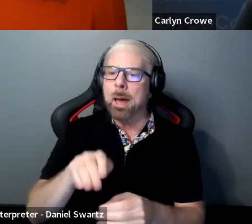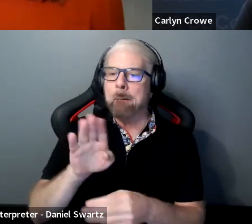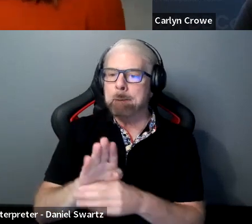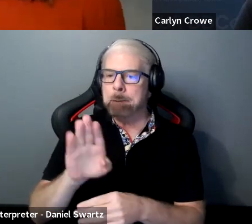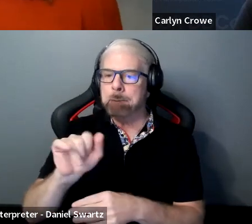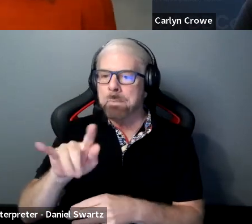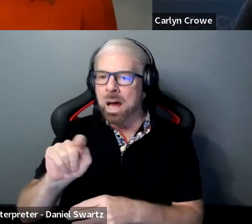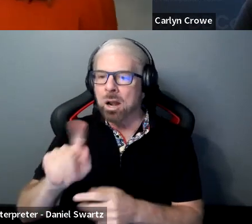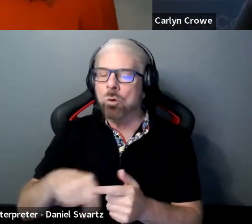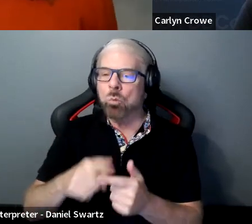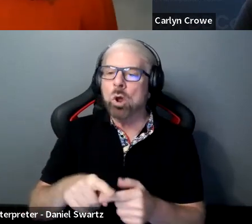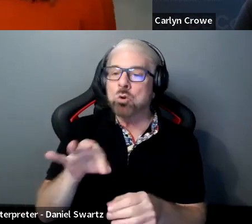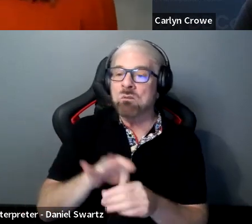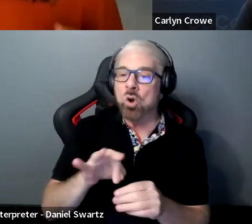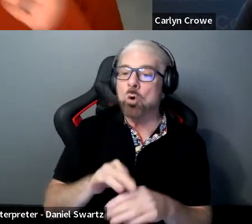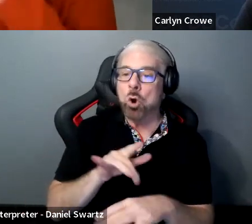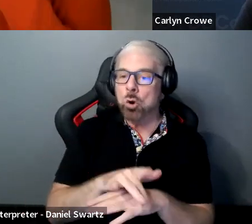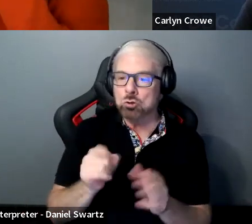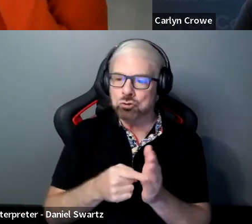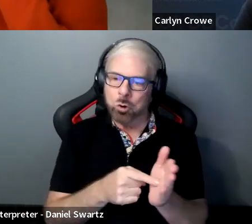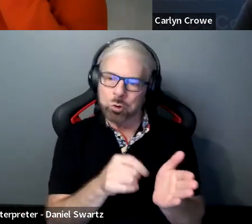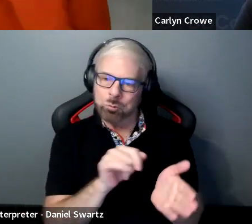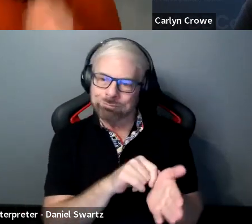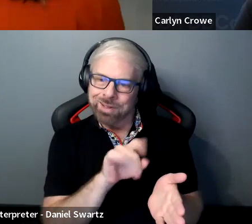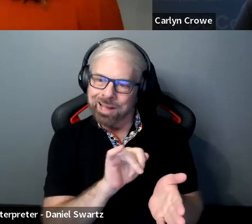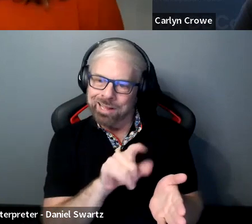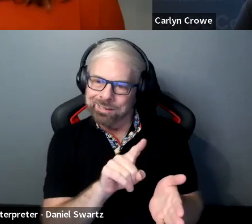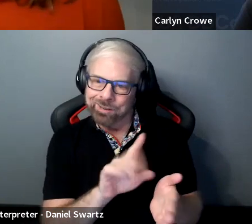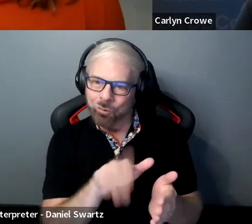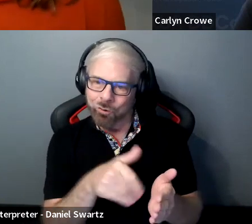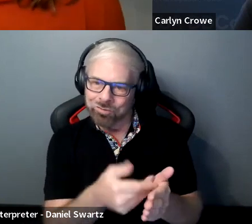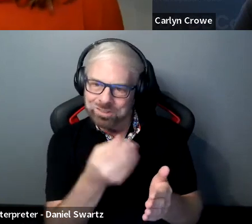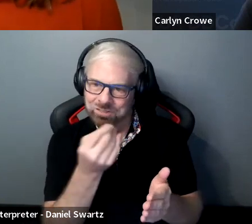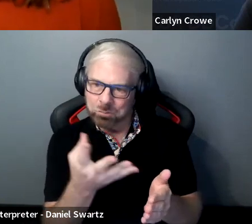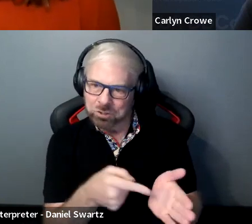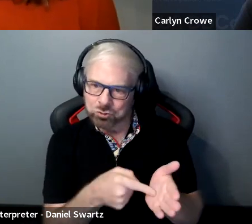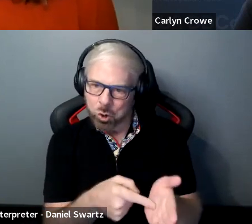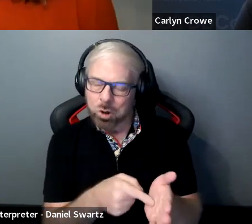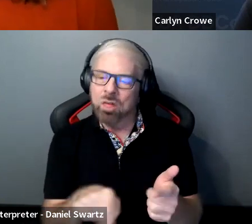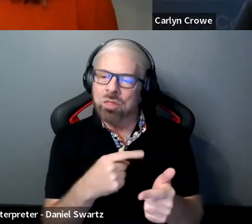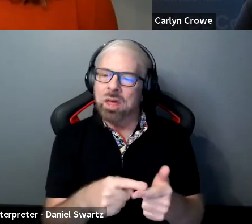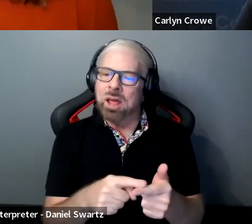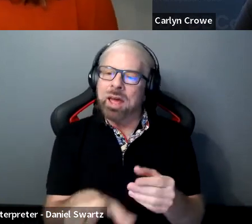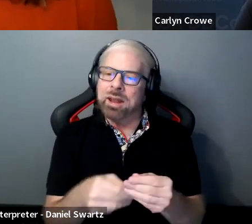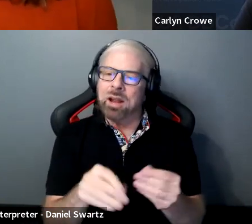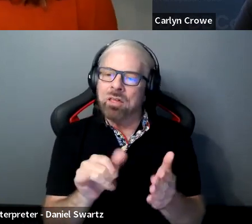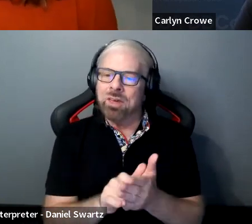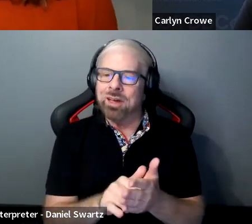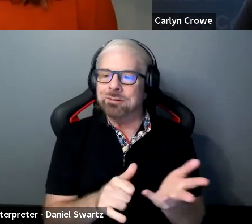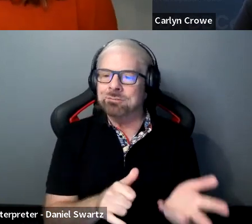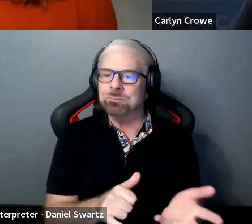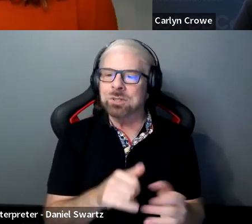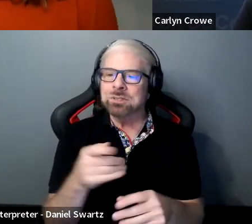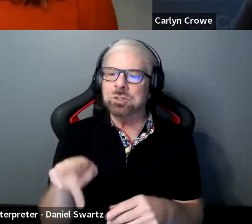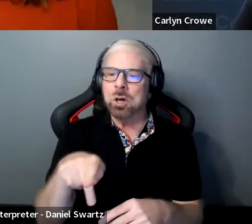vote early, you have to show your ID, you have to show all of this information anyway. And then adding to the fact that it would just be a